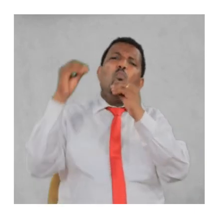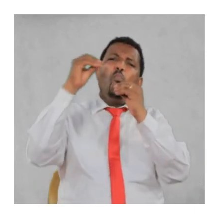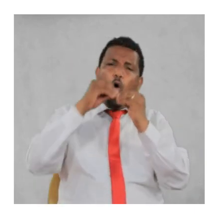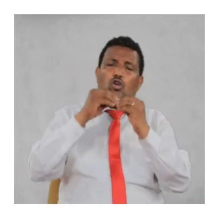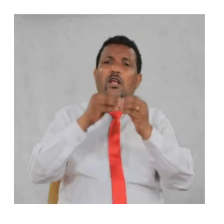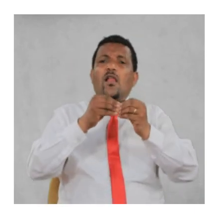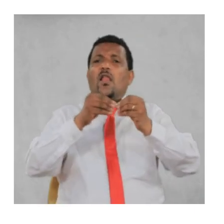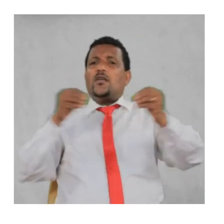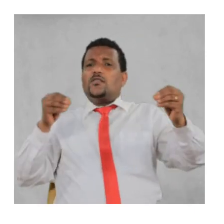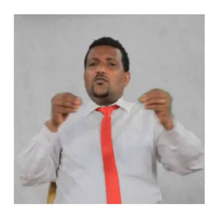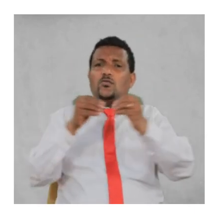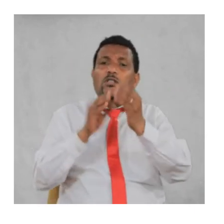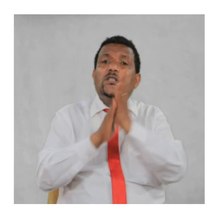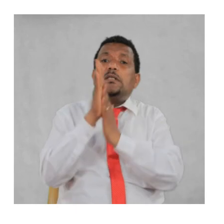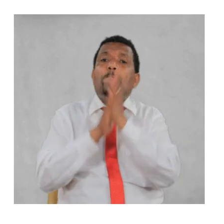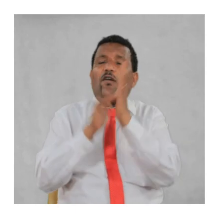commodity.